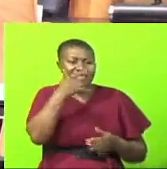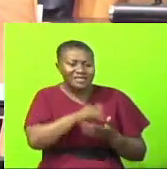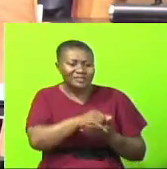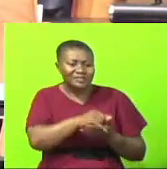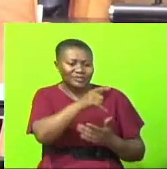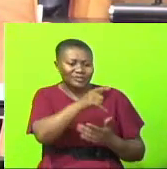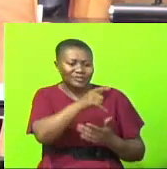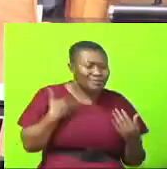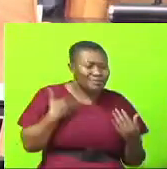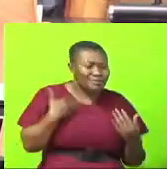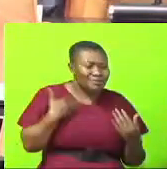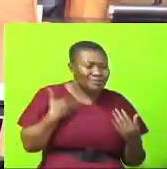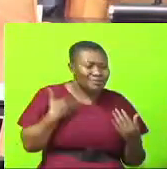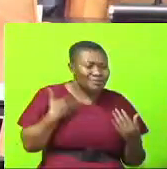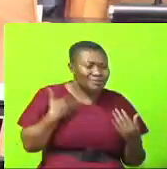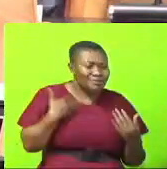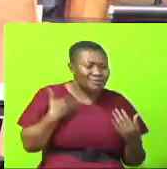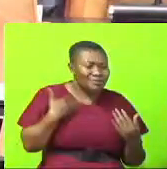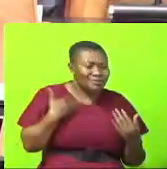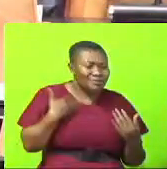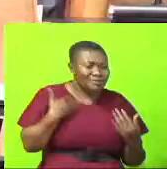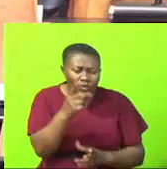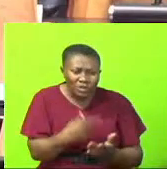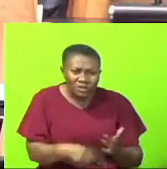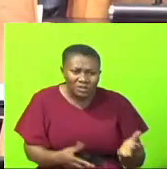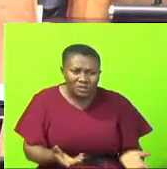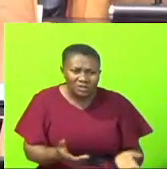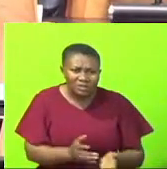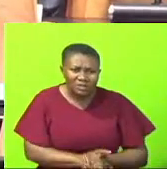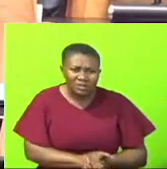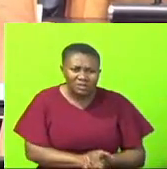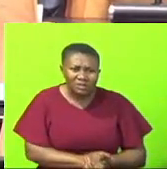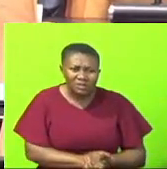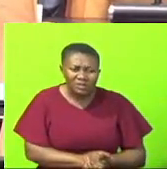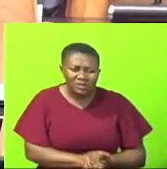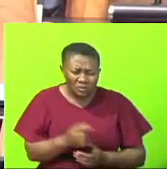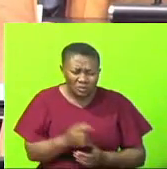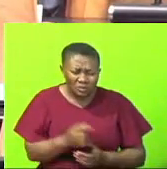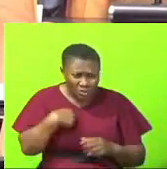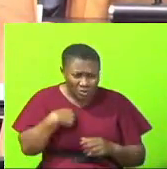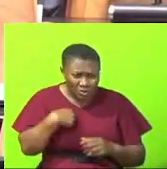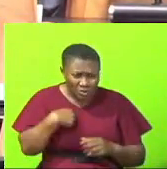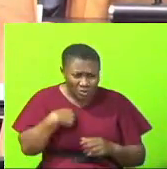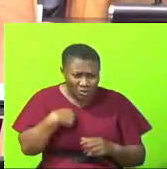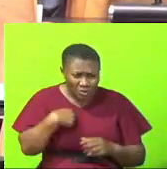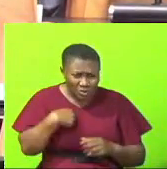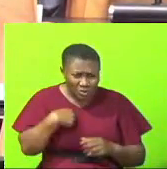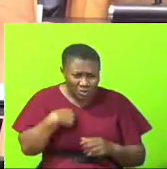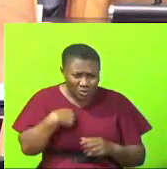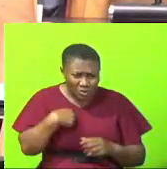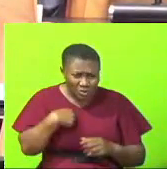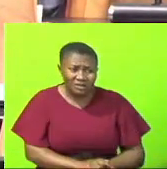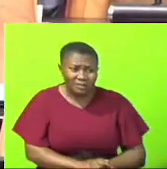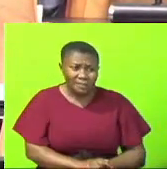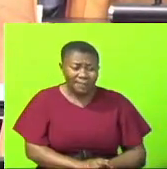hailing, crucifying the same professor. Are we serious? Are we sincere?